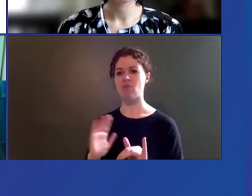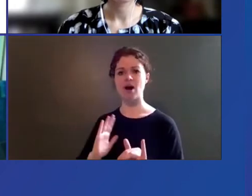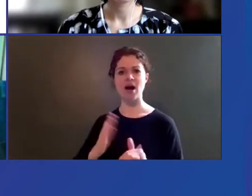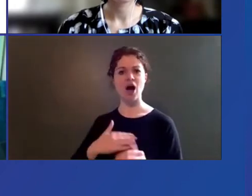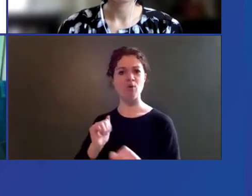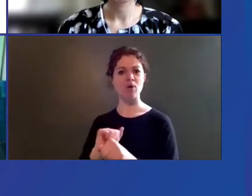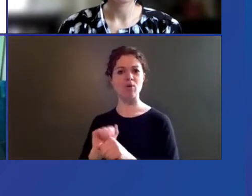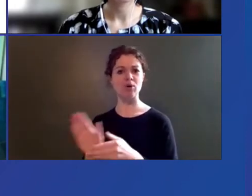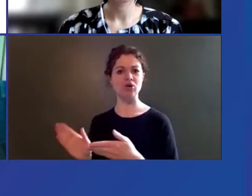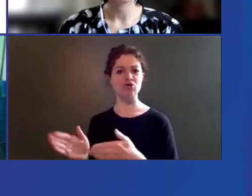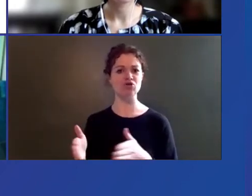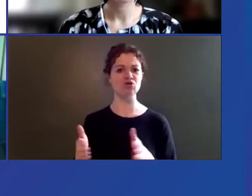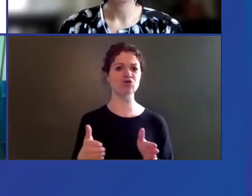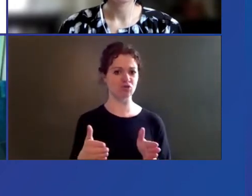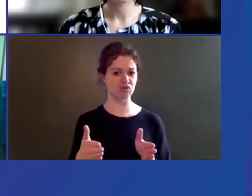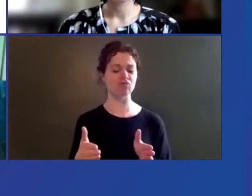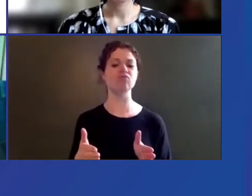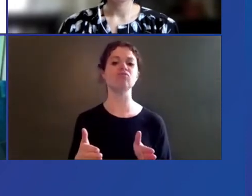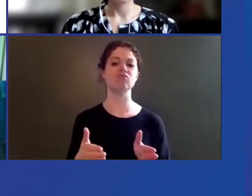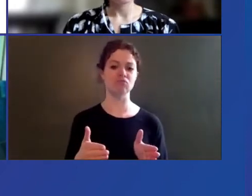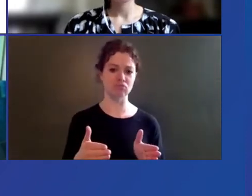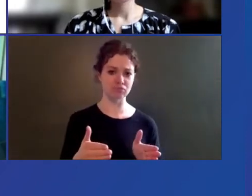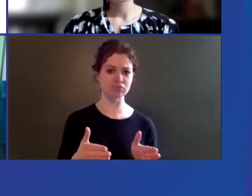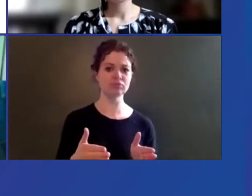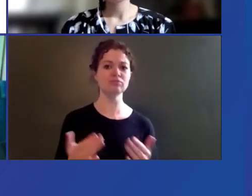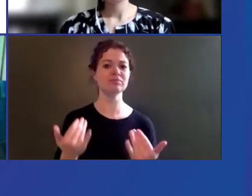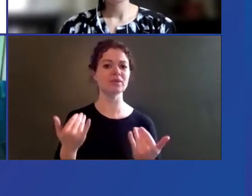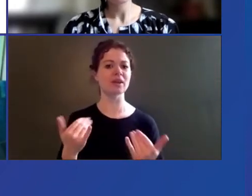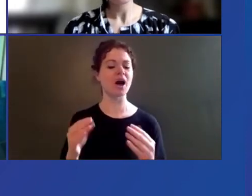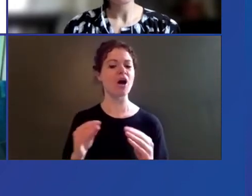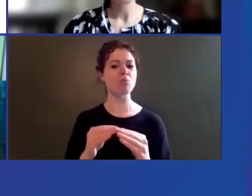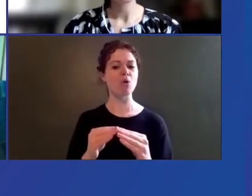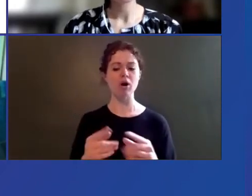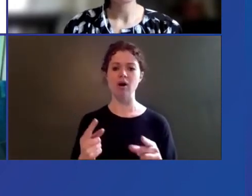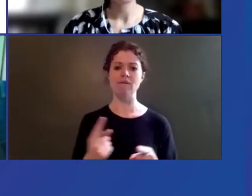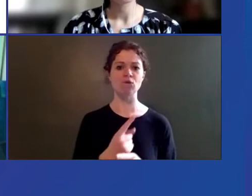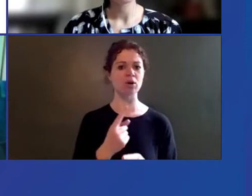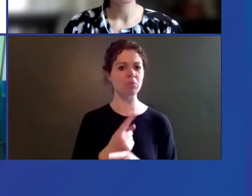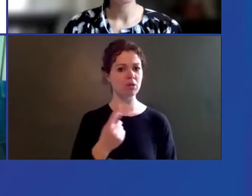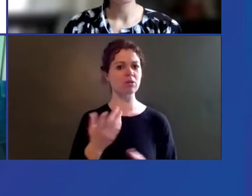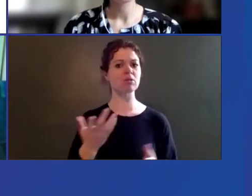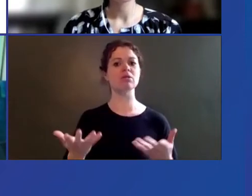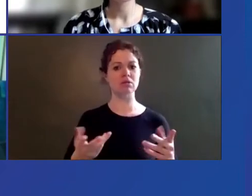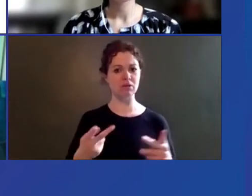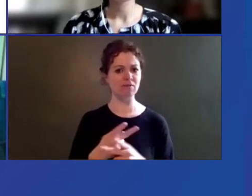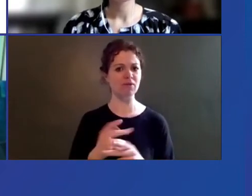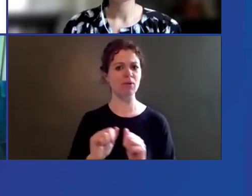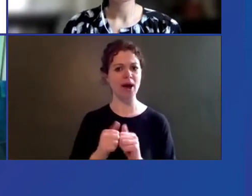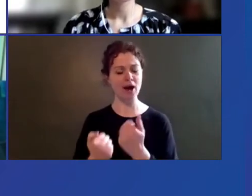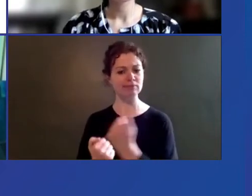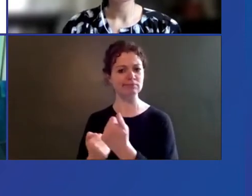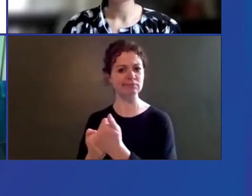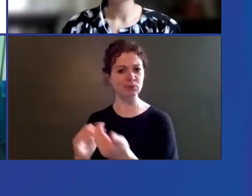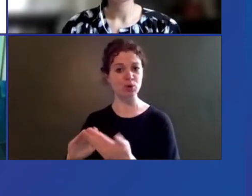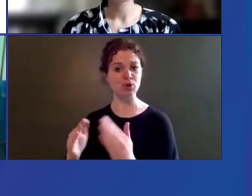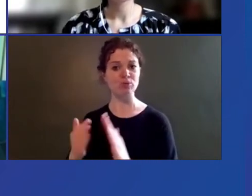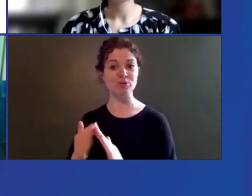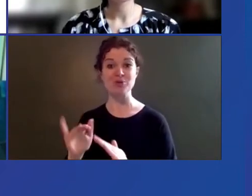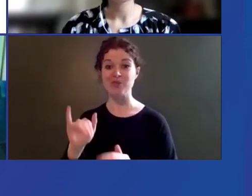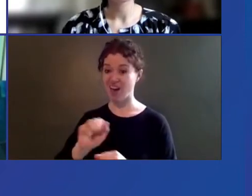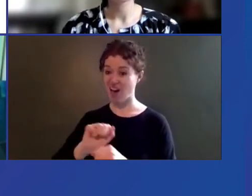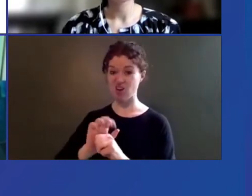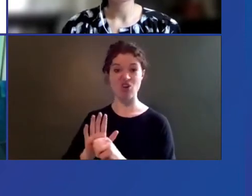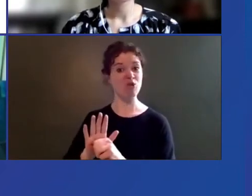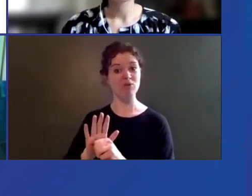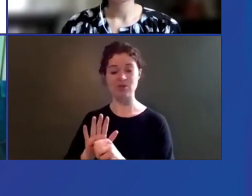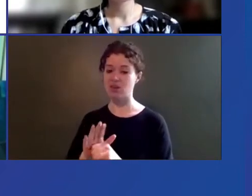work in what we were doing, and do it in a more formal sense. So that was very much the catalyzing moment, where I'd